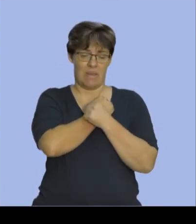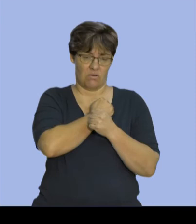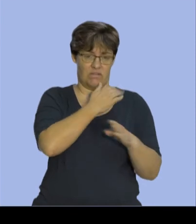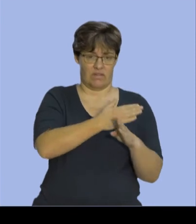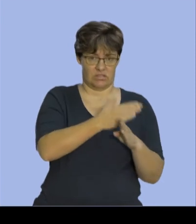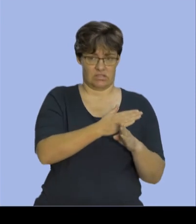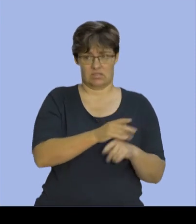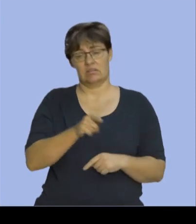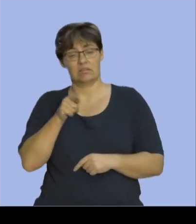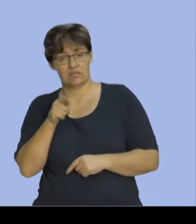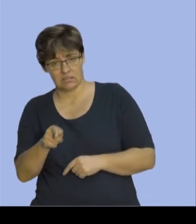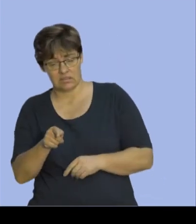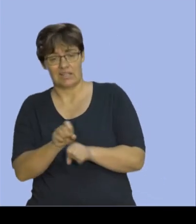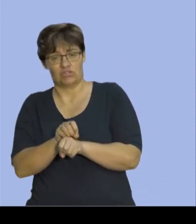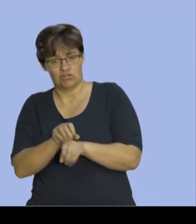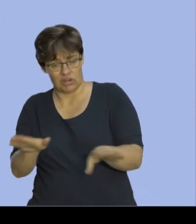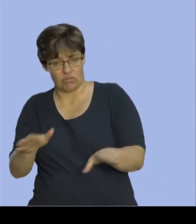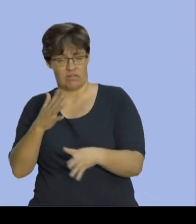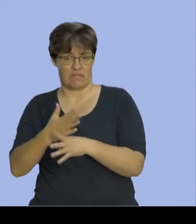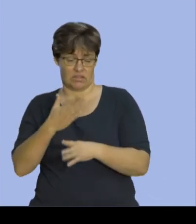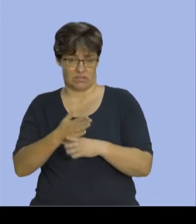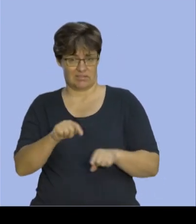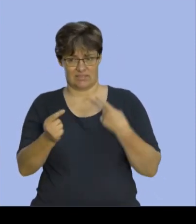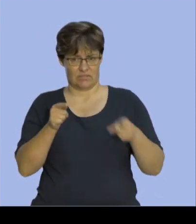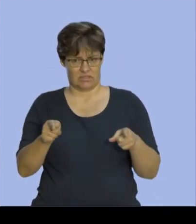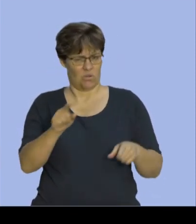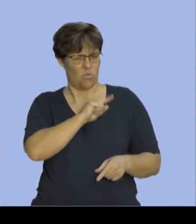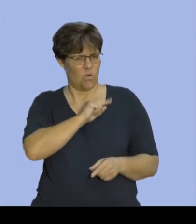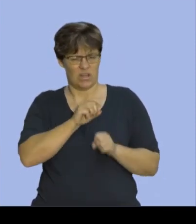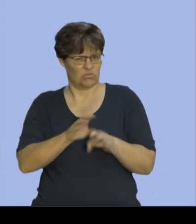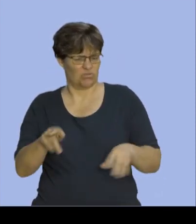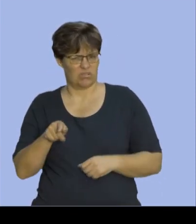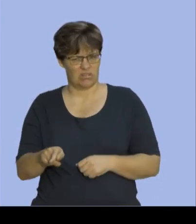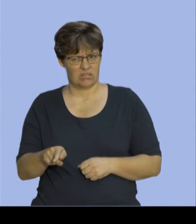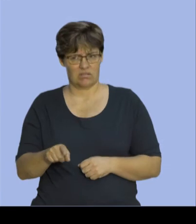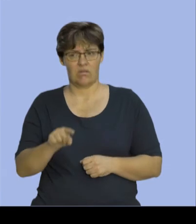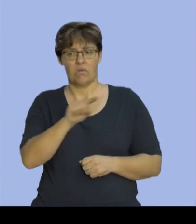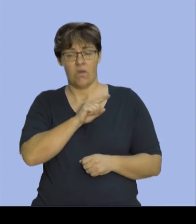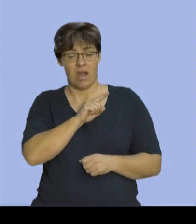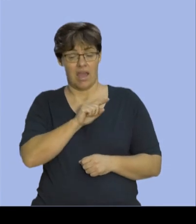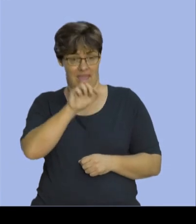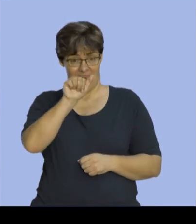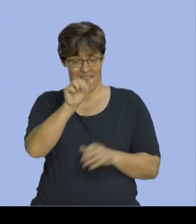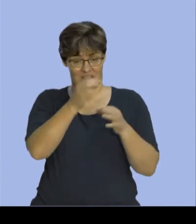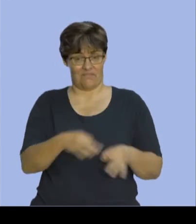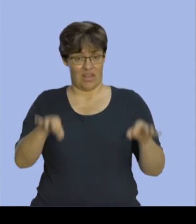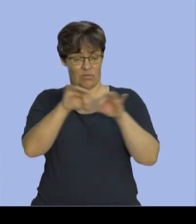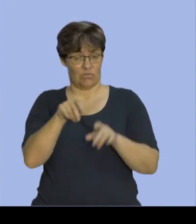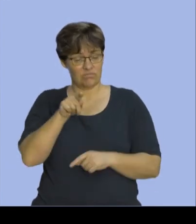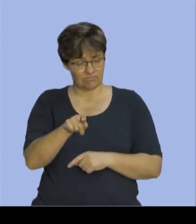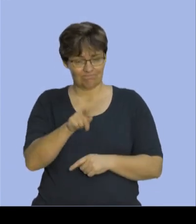functions. These are general functions. Why general? It's because this value that I have here is what